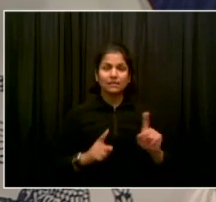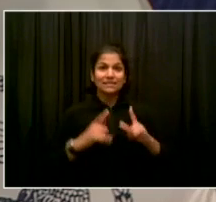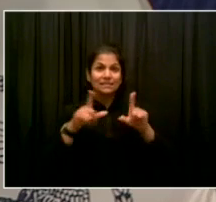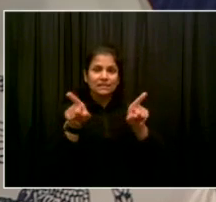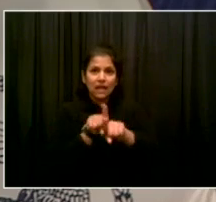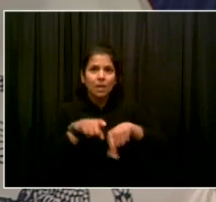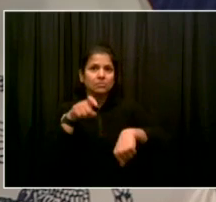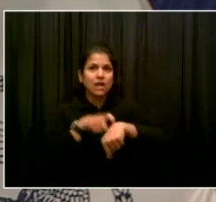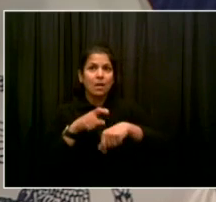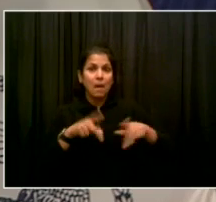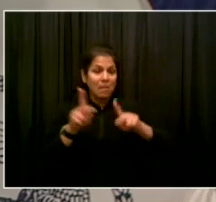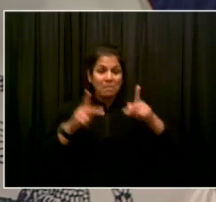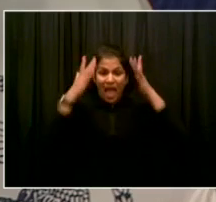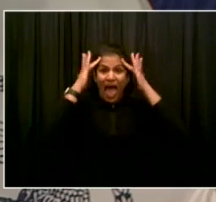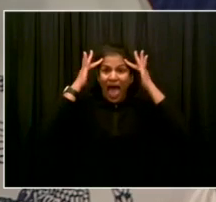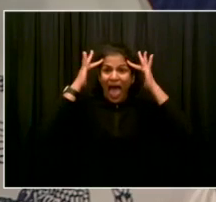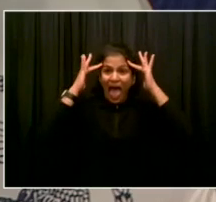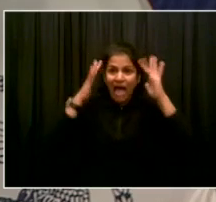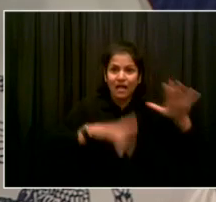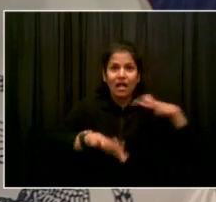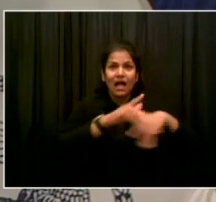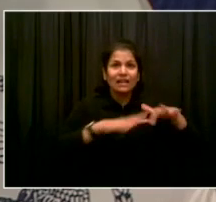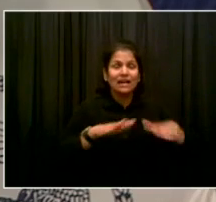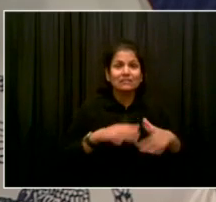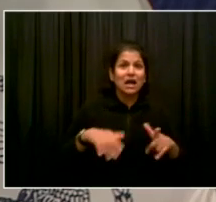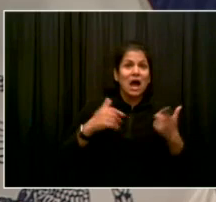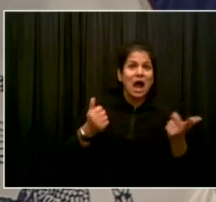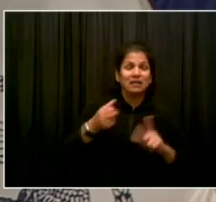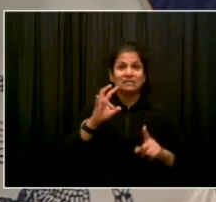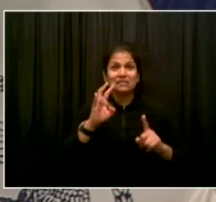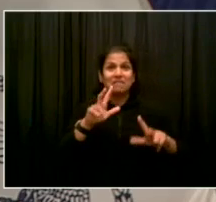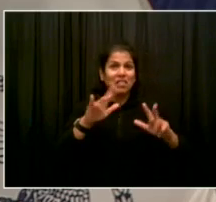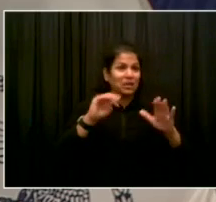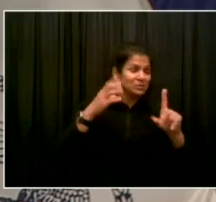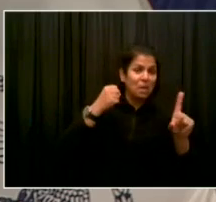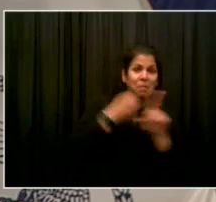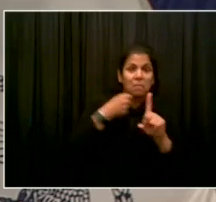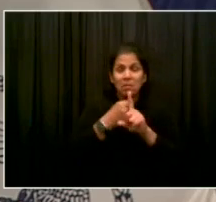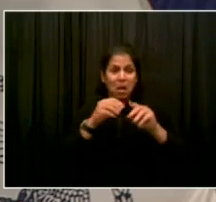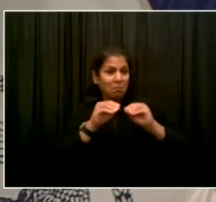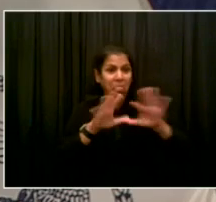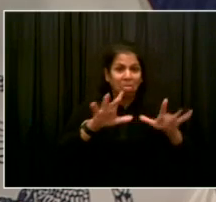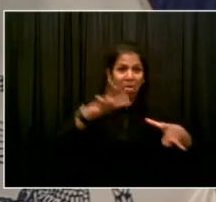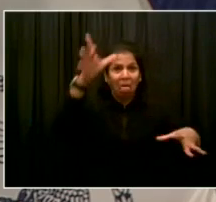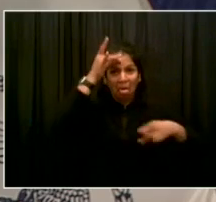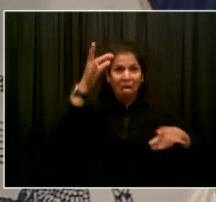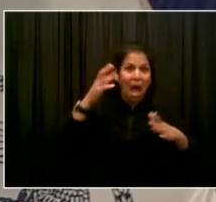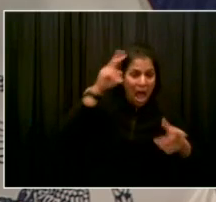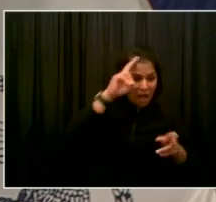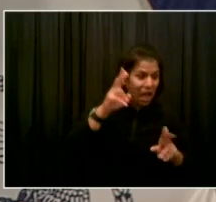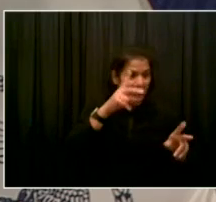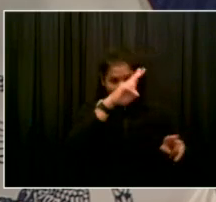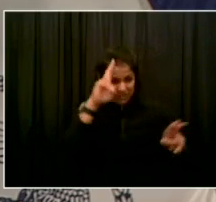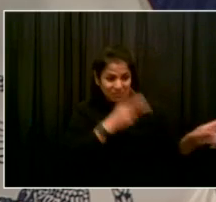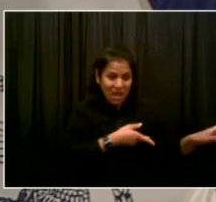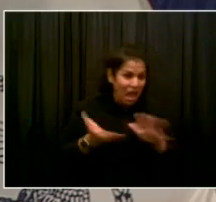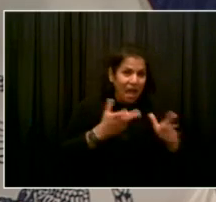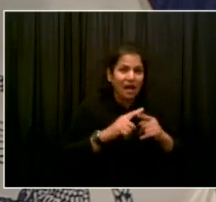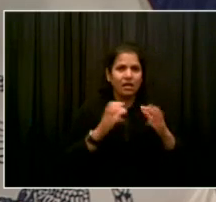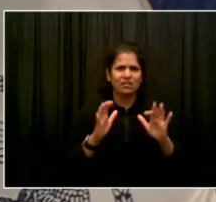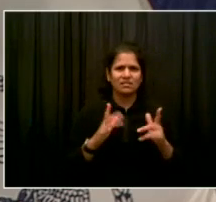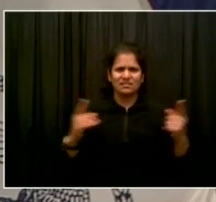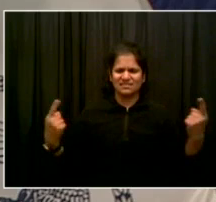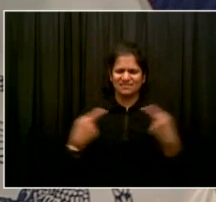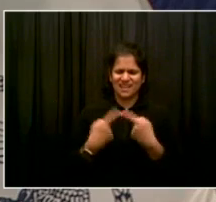Katz said the other day he's preparing the hospitals for what could be a deluge of patients. But I'm wondering, of the 73 cases nationwide, how